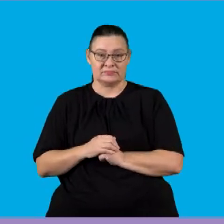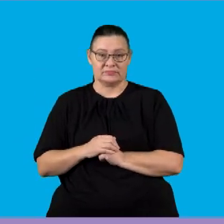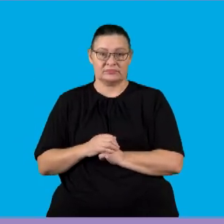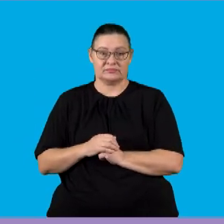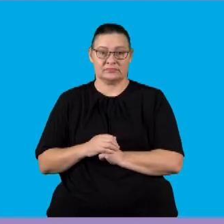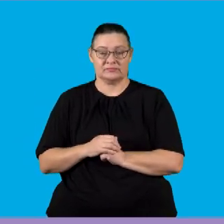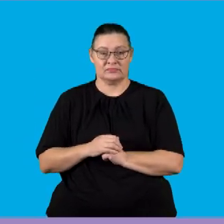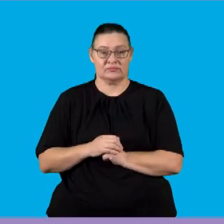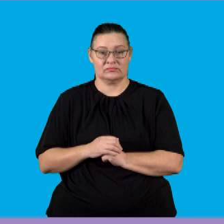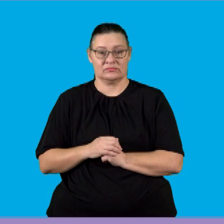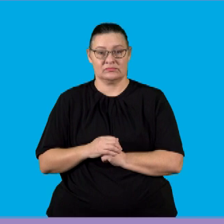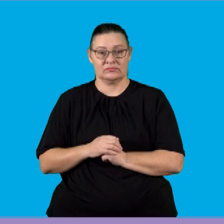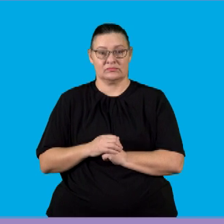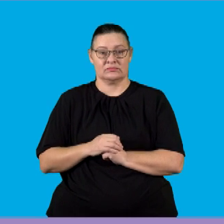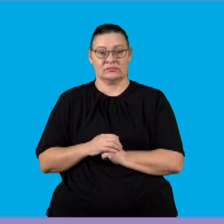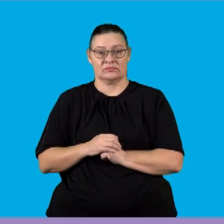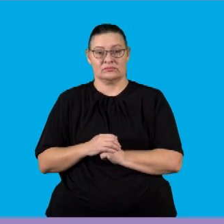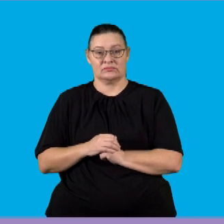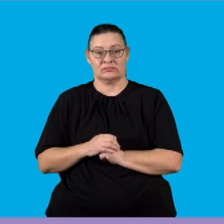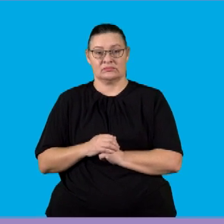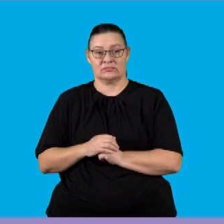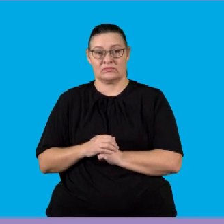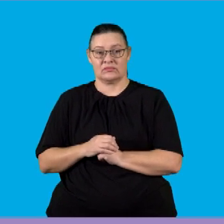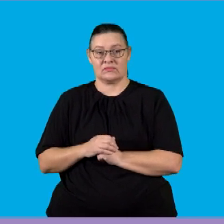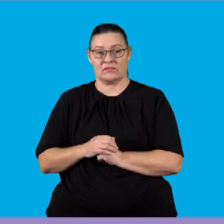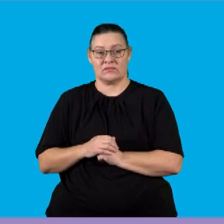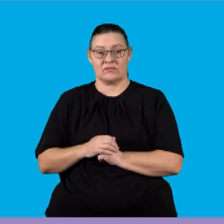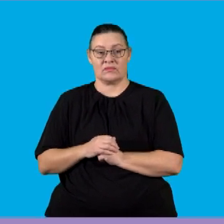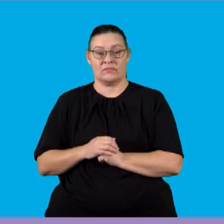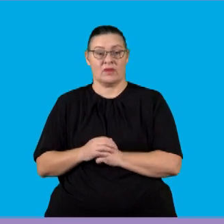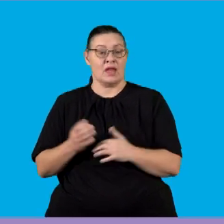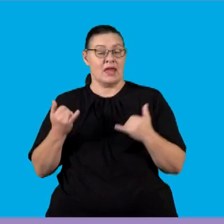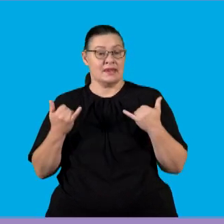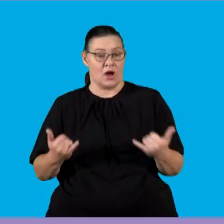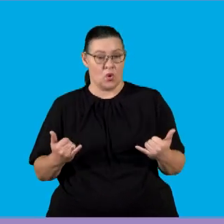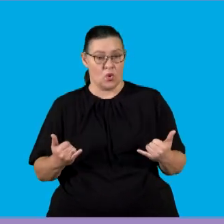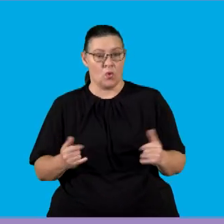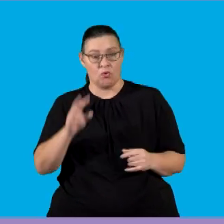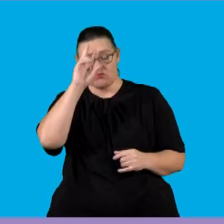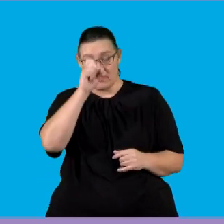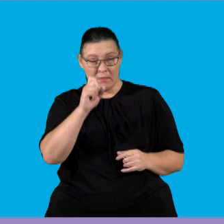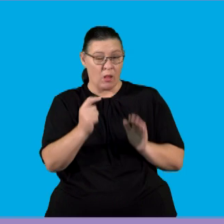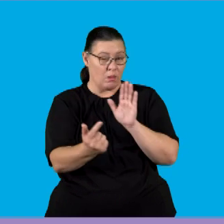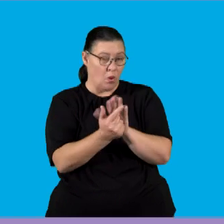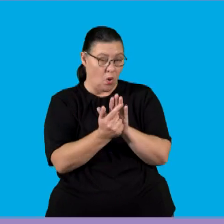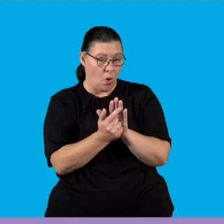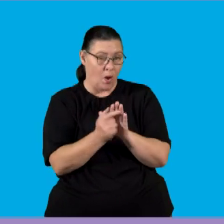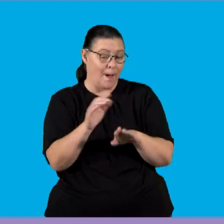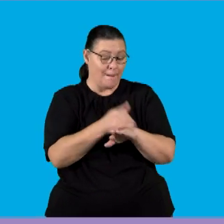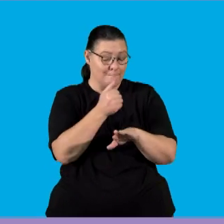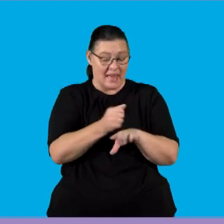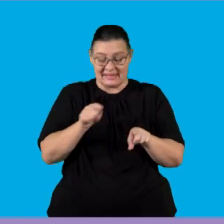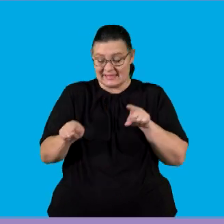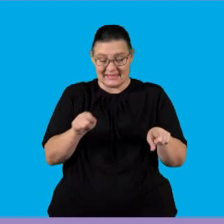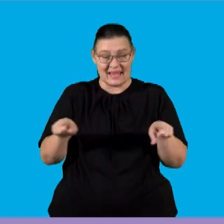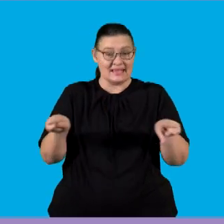that is going to be multiplied by 2 exponent 3. Now, do we remember our exponent laws?